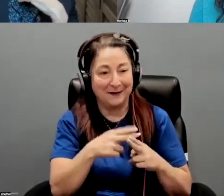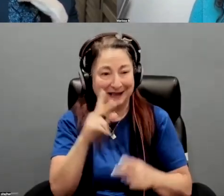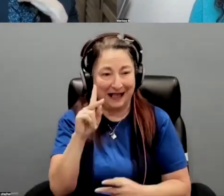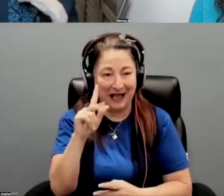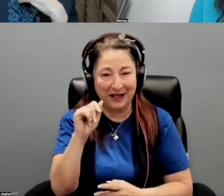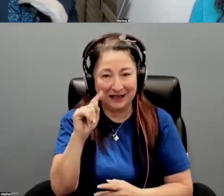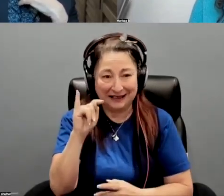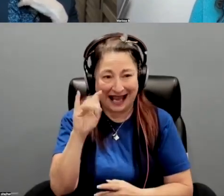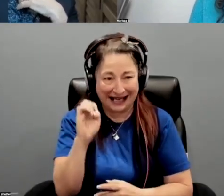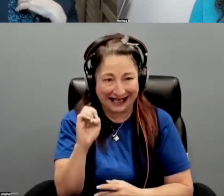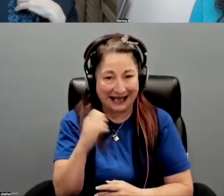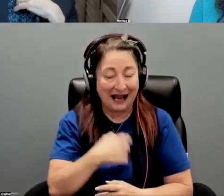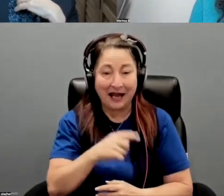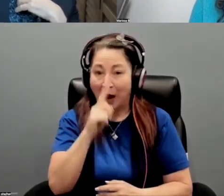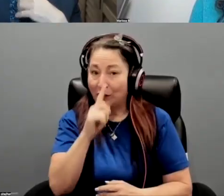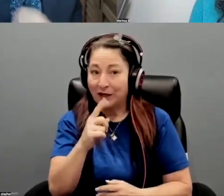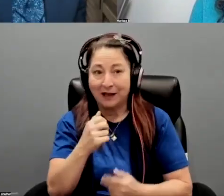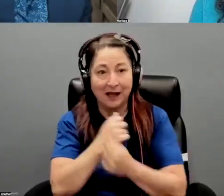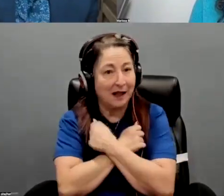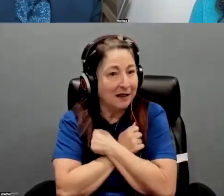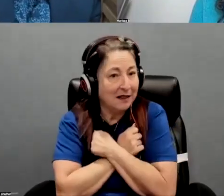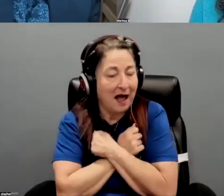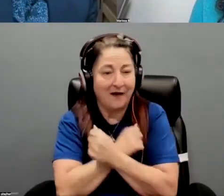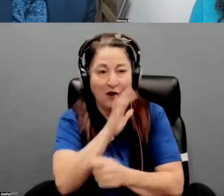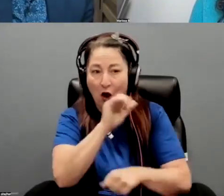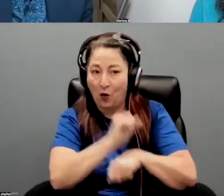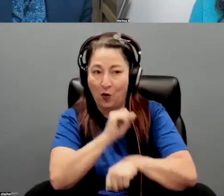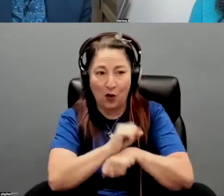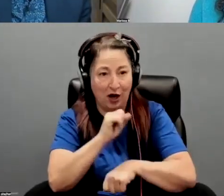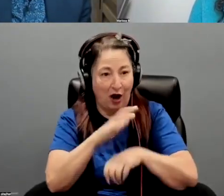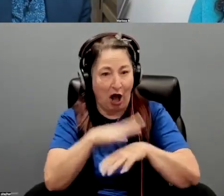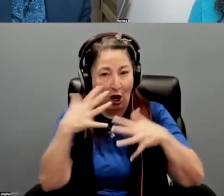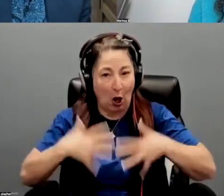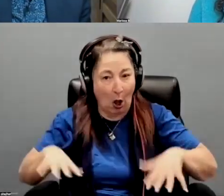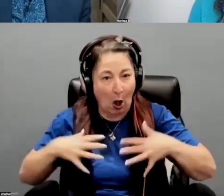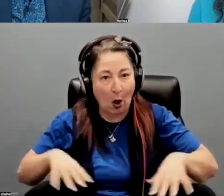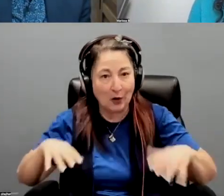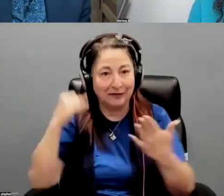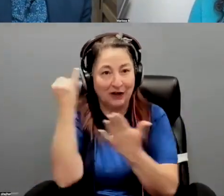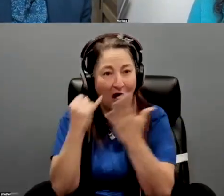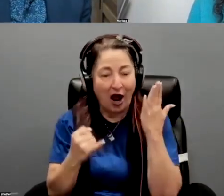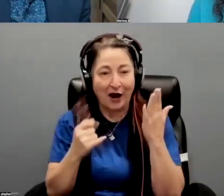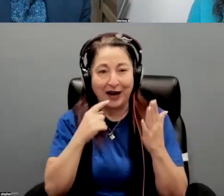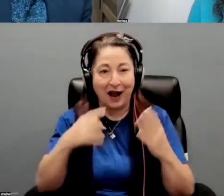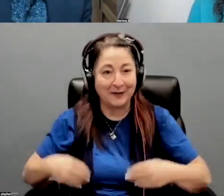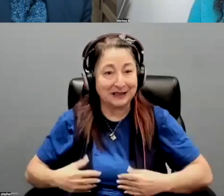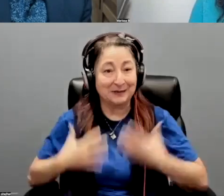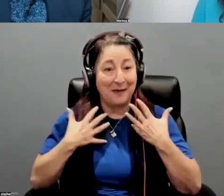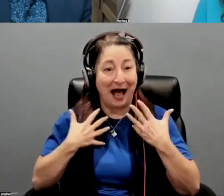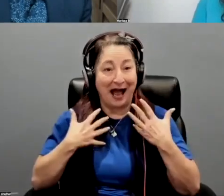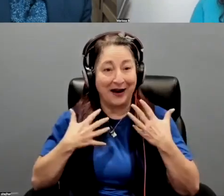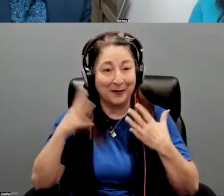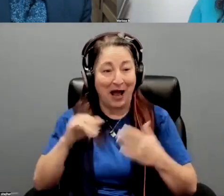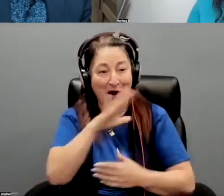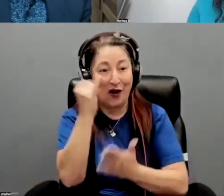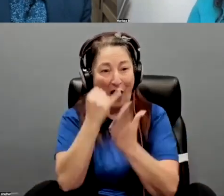and I am such a fan of her work on clothing and so inspired by her art on clothing because